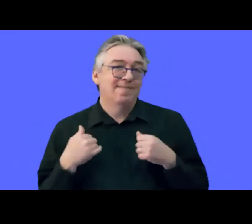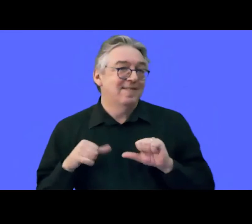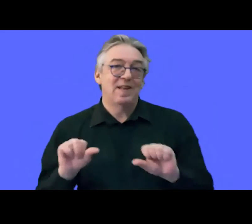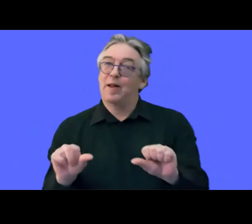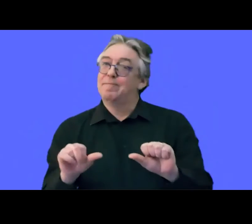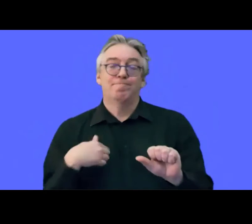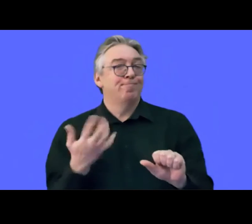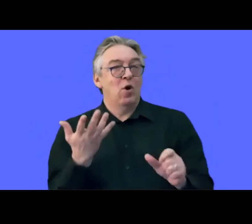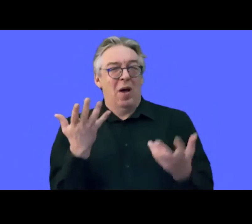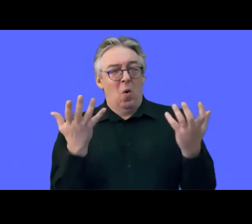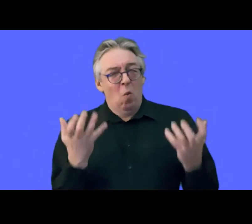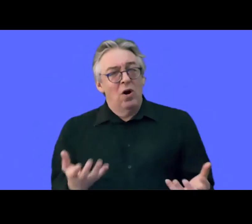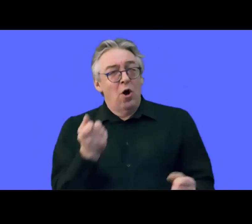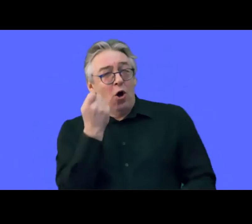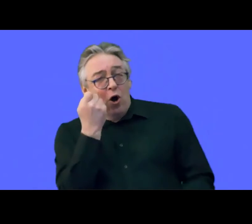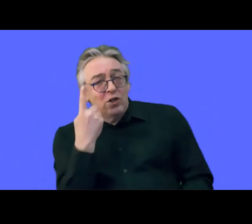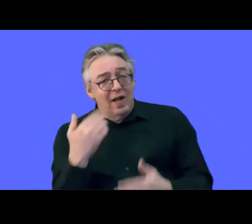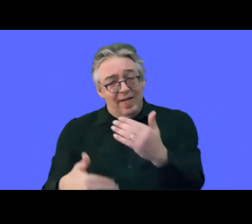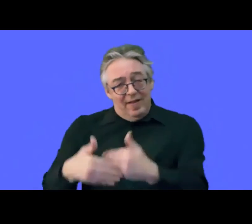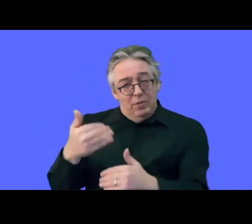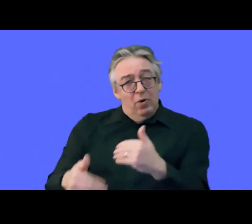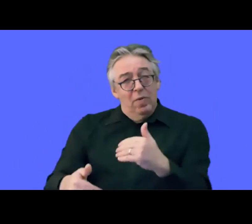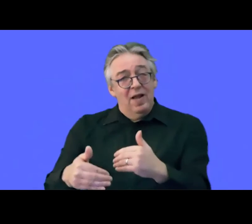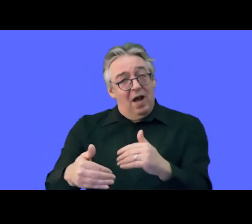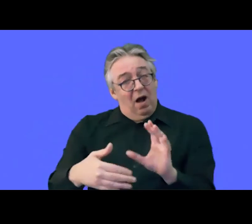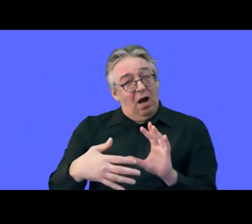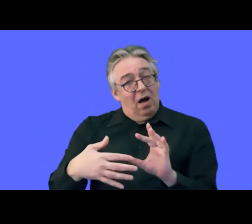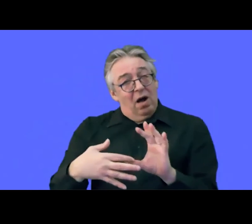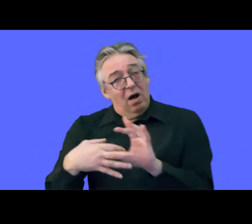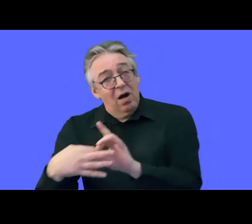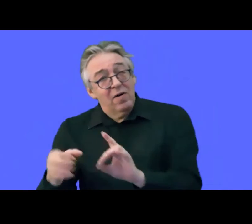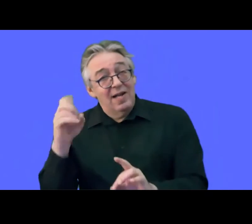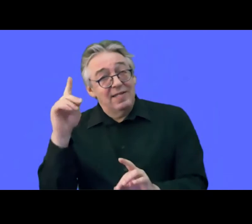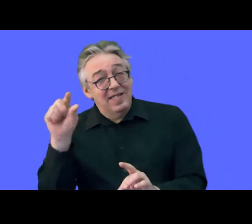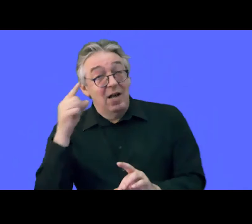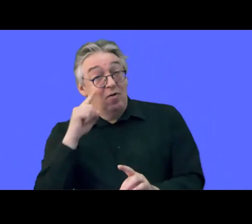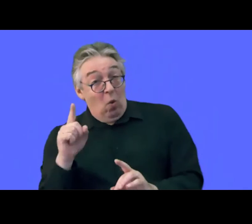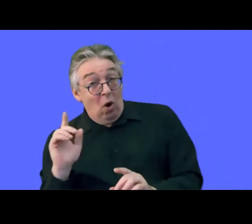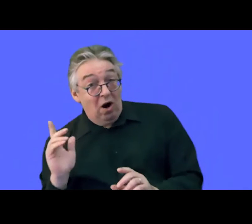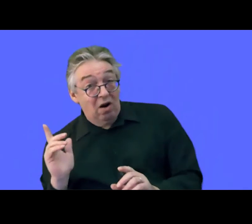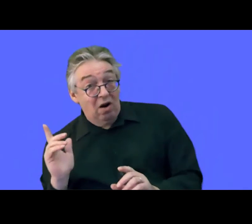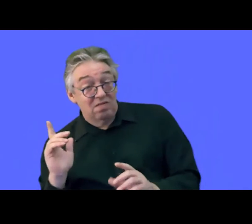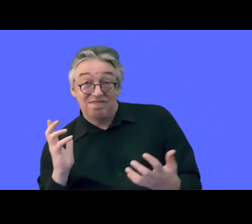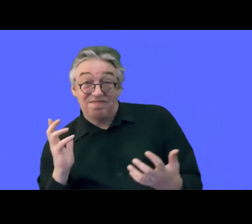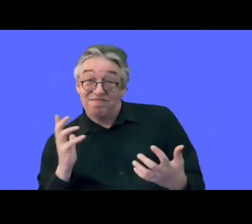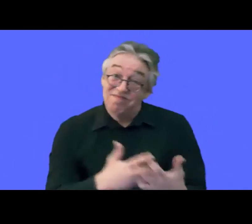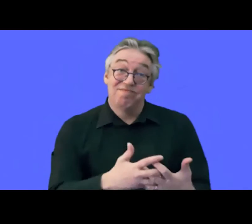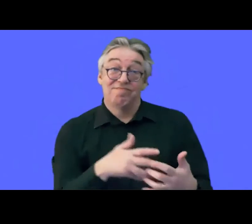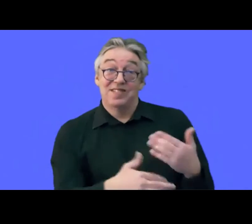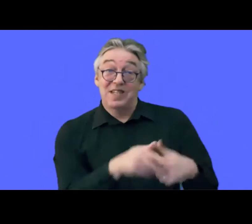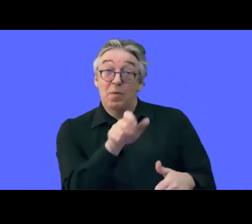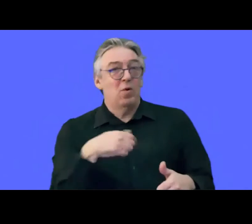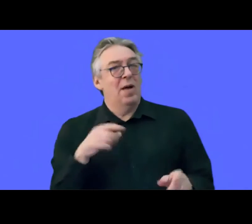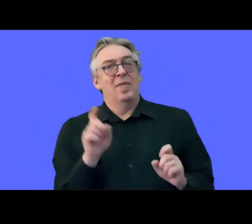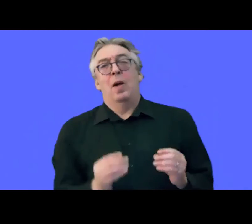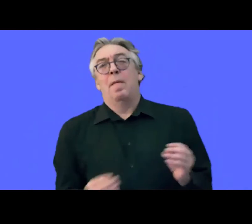the disability landscape to realize the sustainable development goals for all. So now I'd like to invite Valentina Staveska, who is the